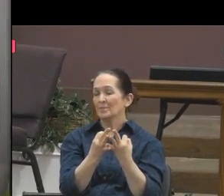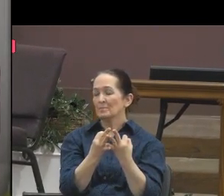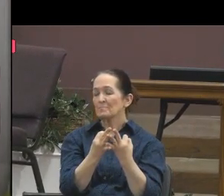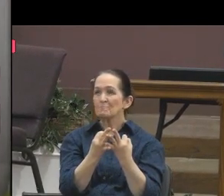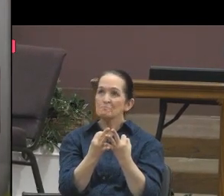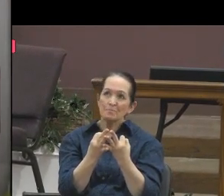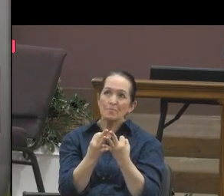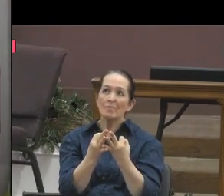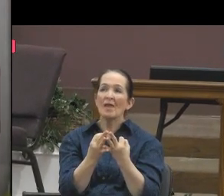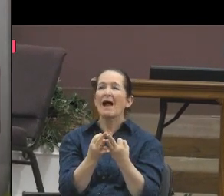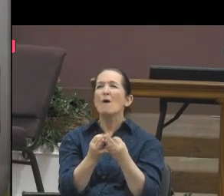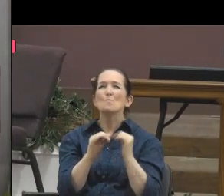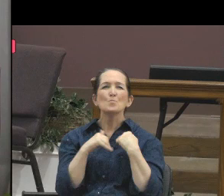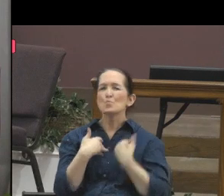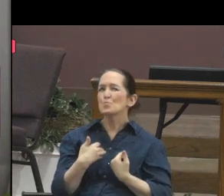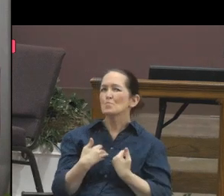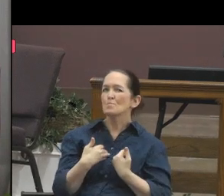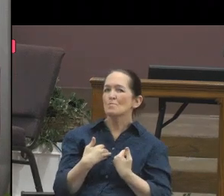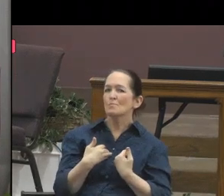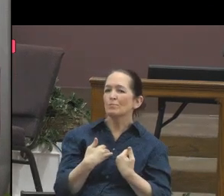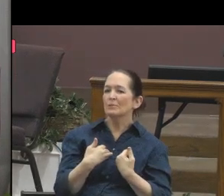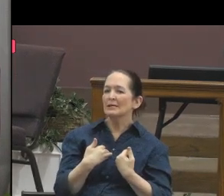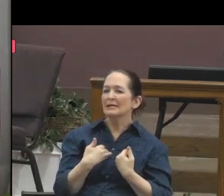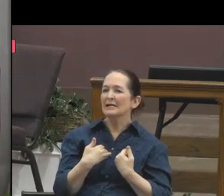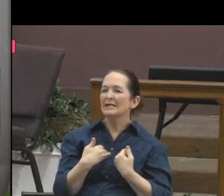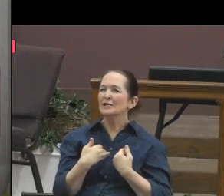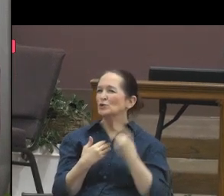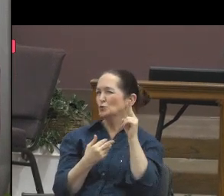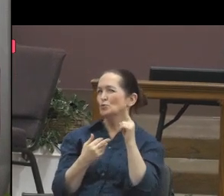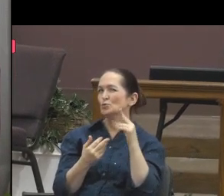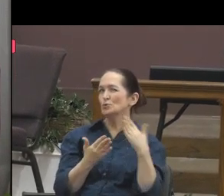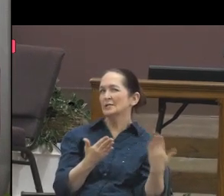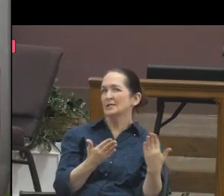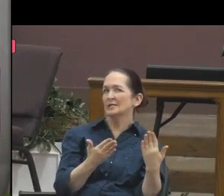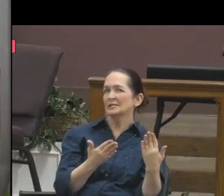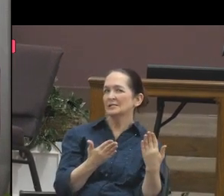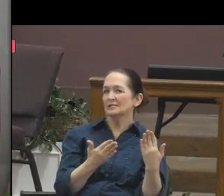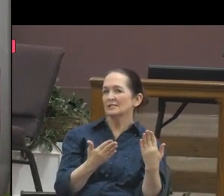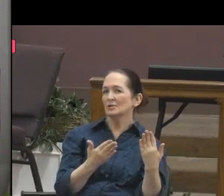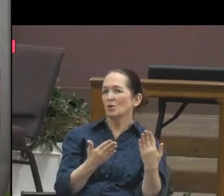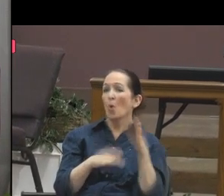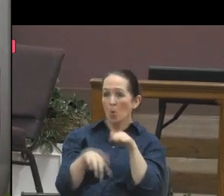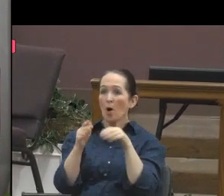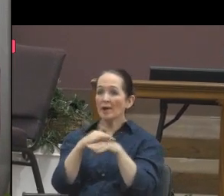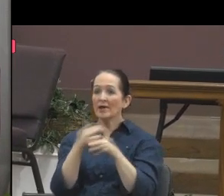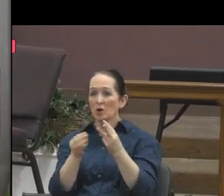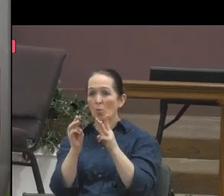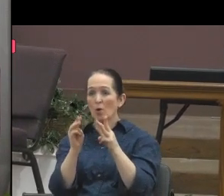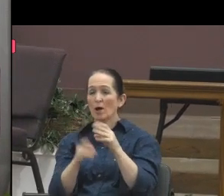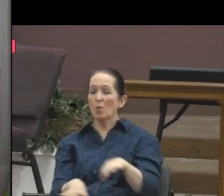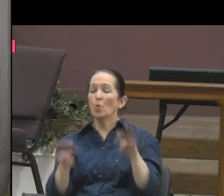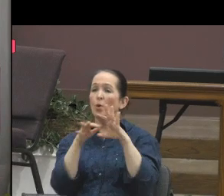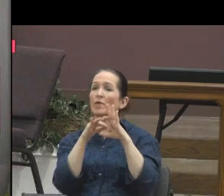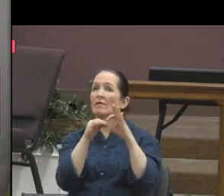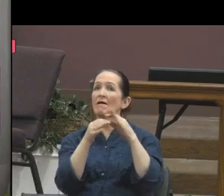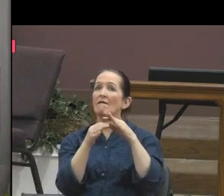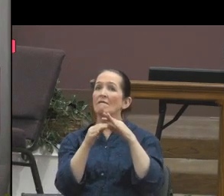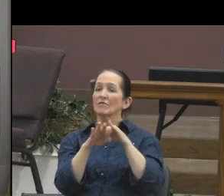So, how is it that these two dynamics, walking in a manner worthy of the